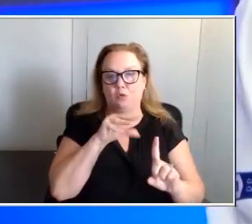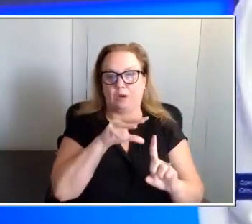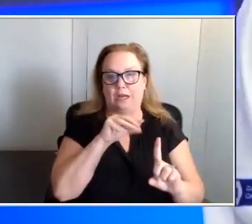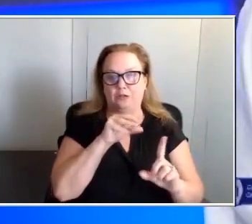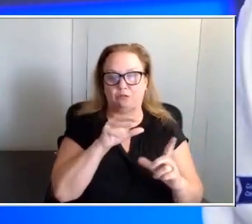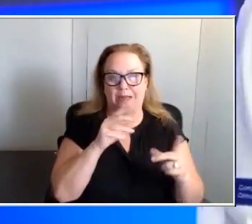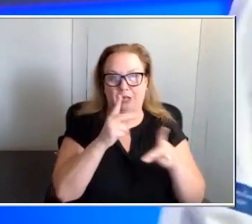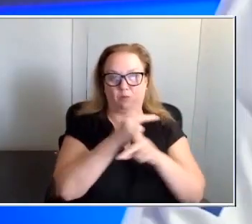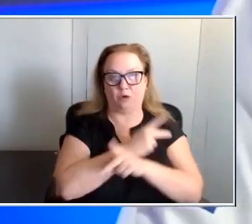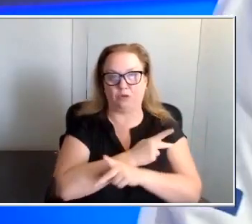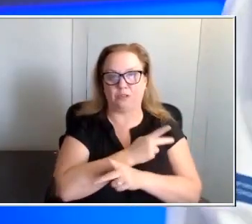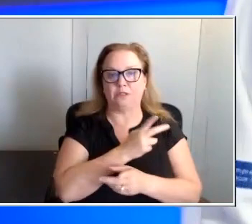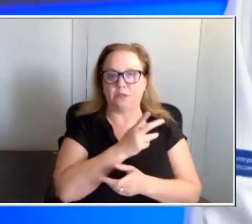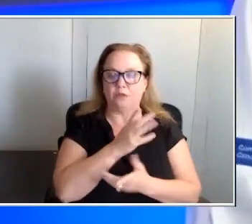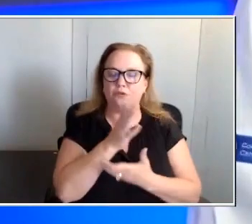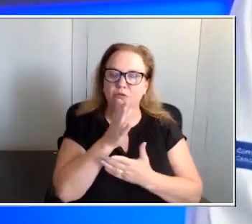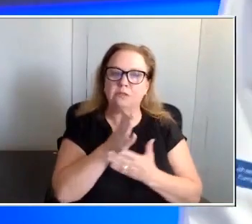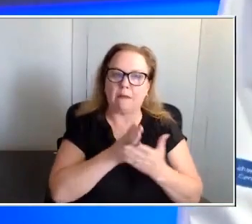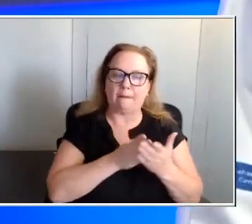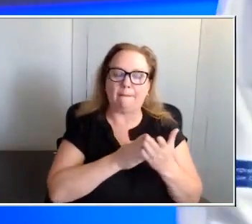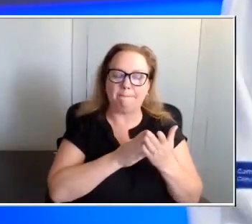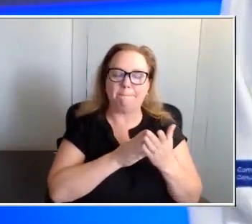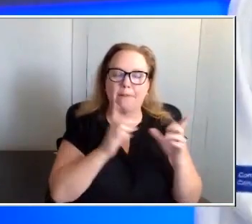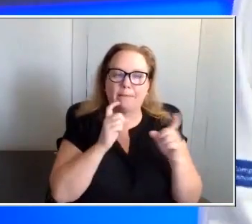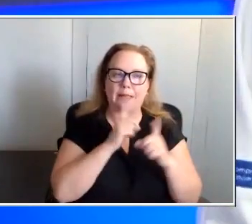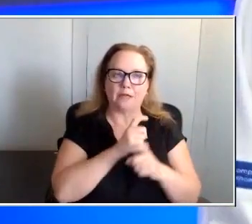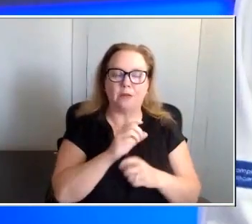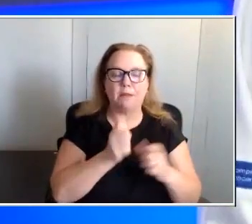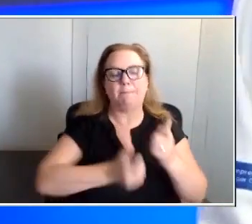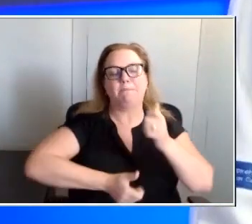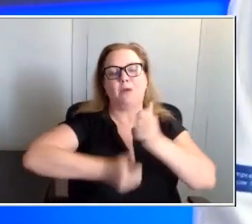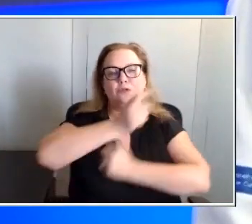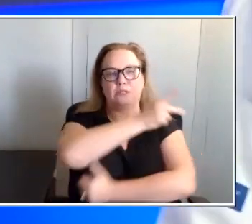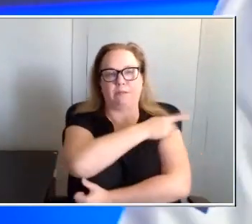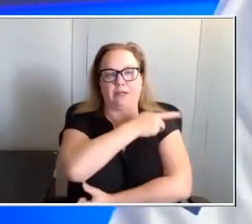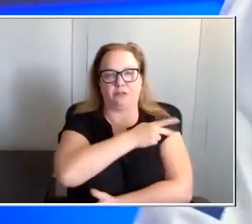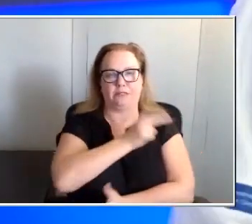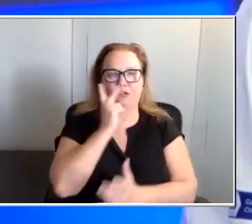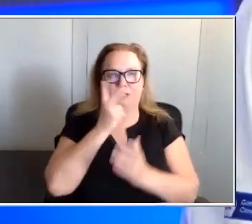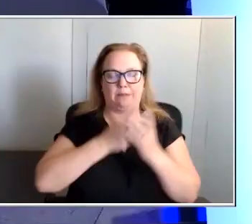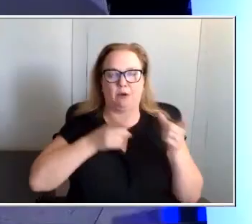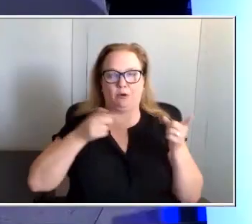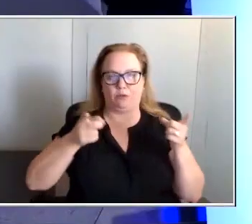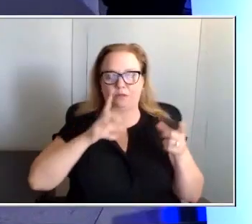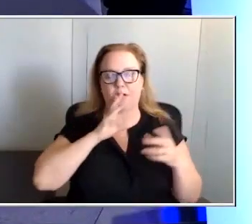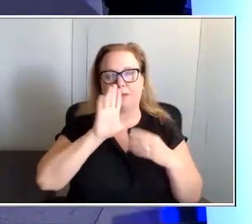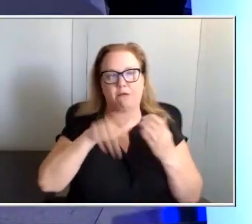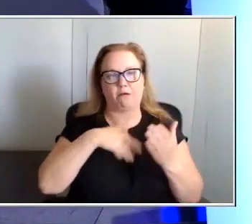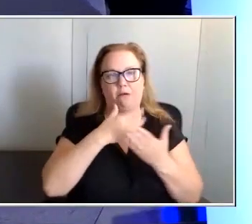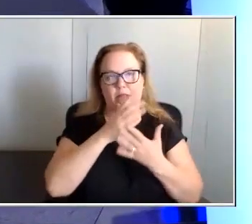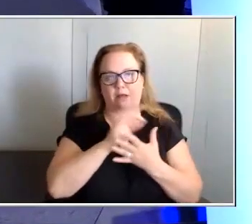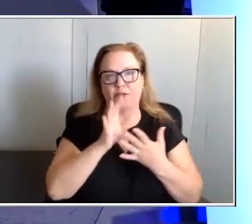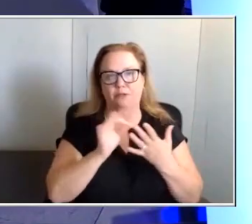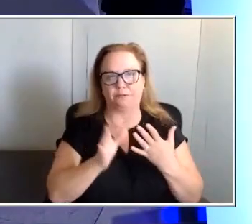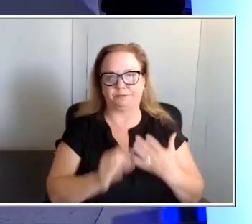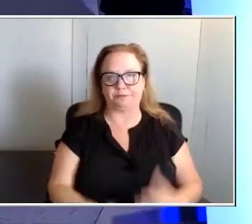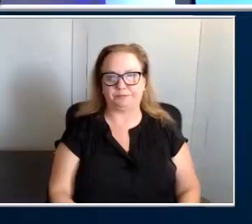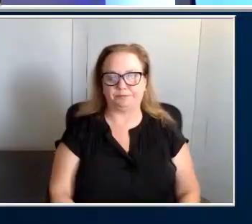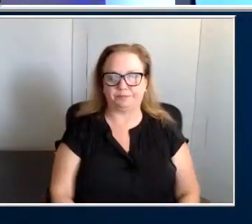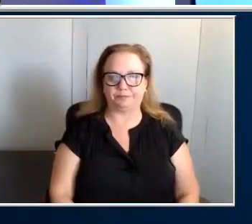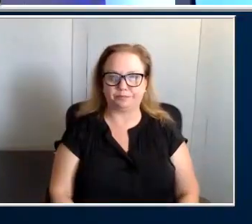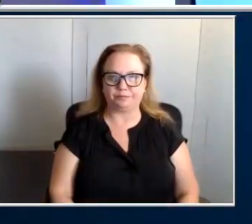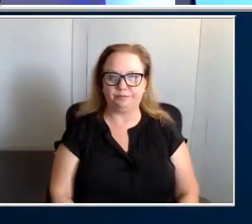there's some nuances here, but for the majority of patients, they really should see both and talk about all the options. All right. Alexis, back to